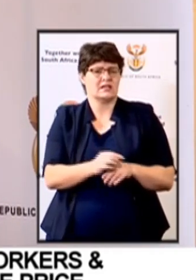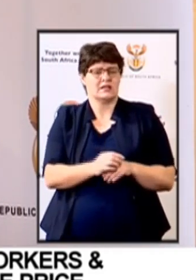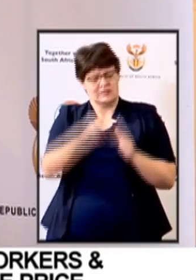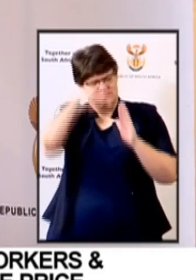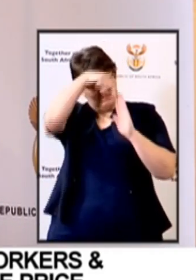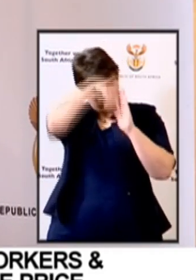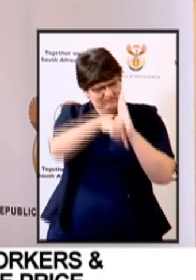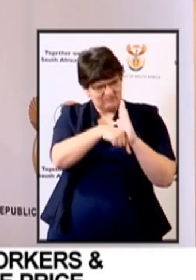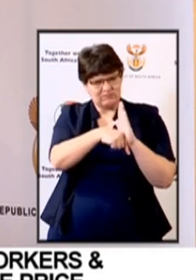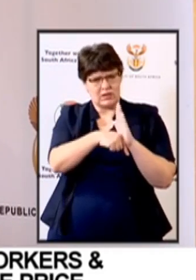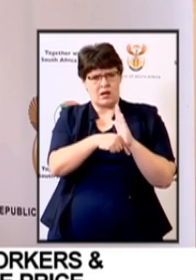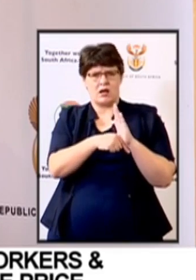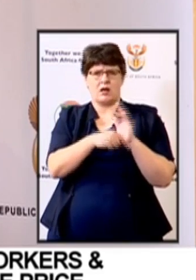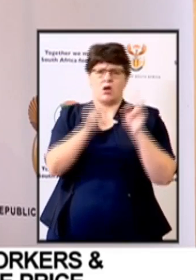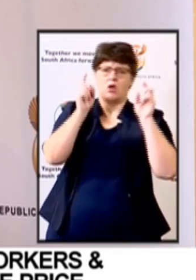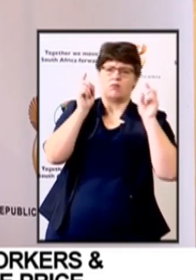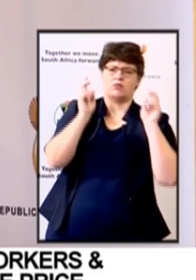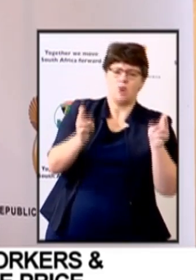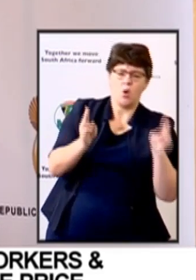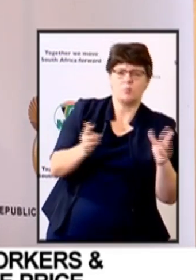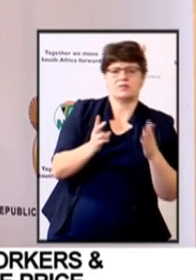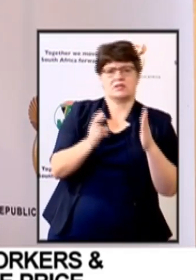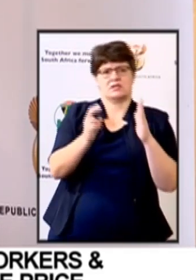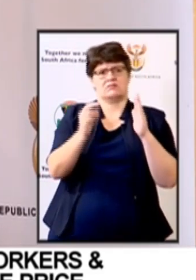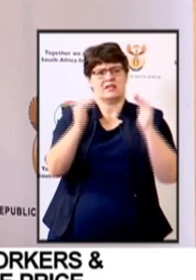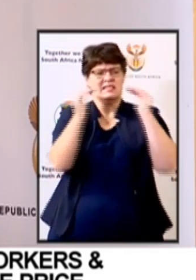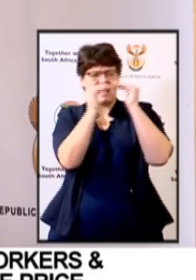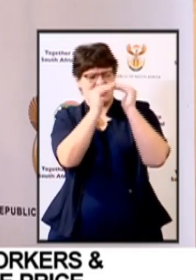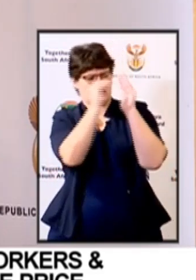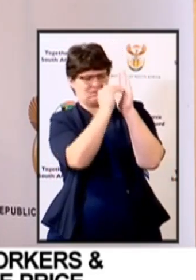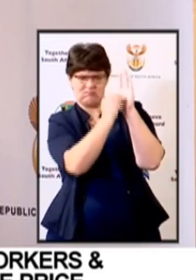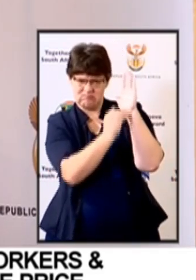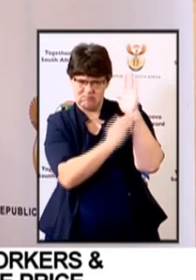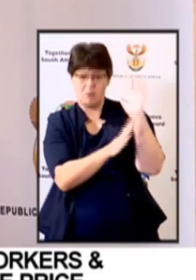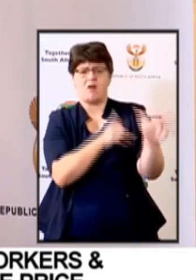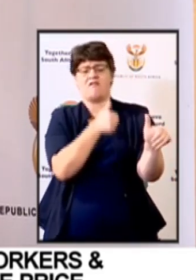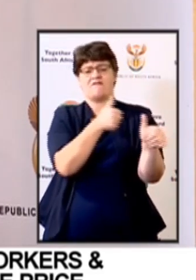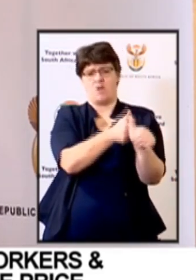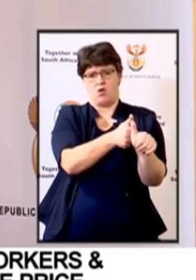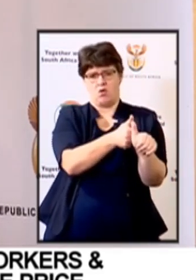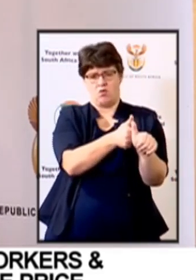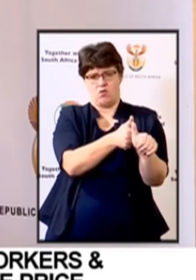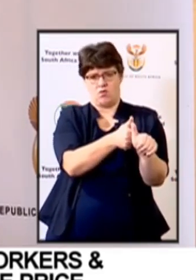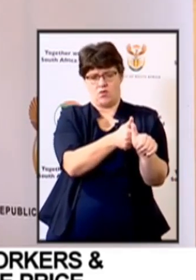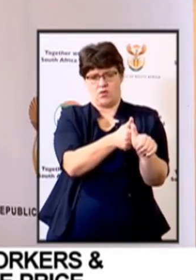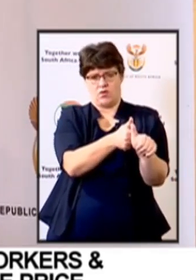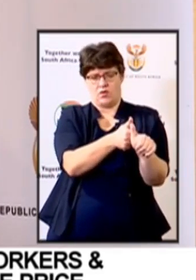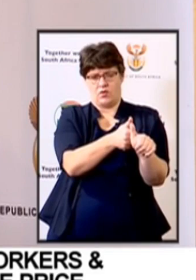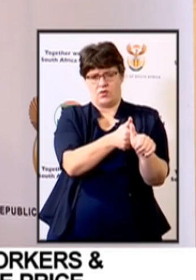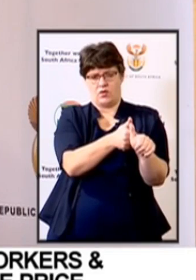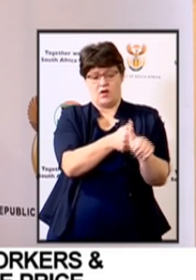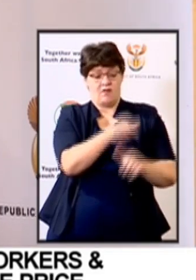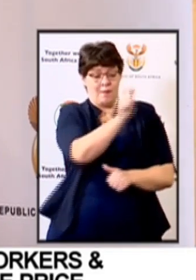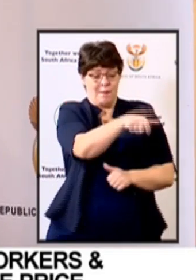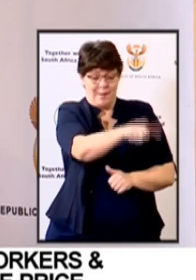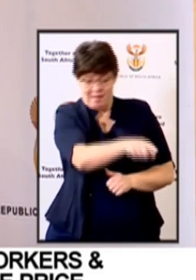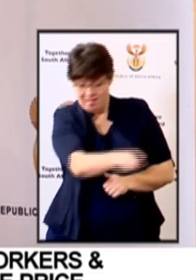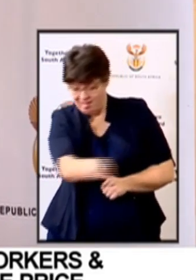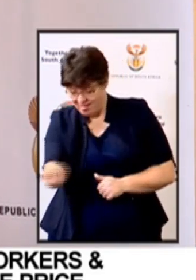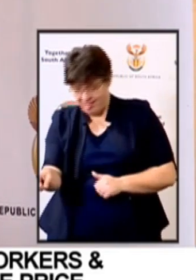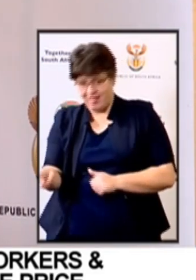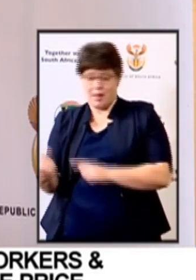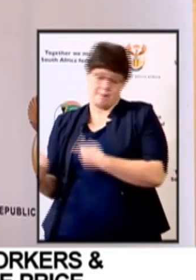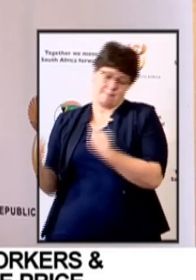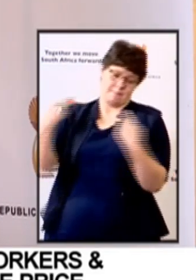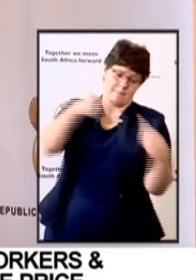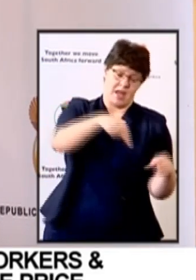details and norms and standards that should apply to many public servants that would be